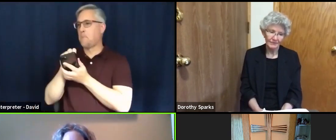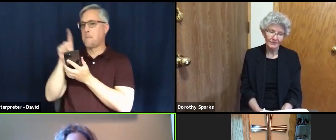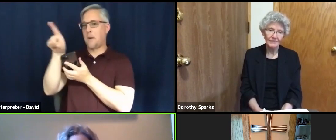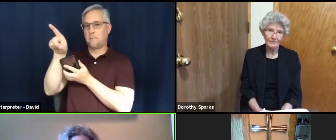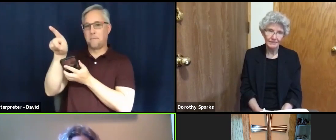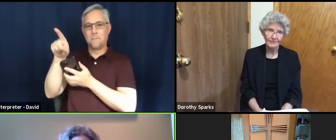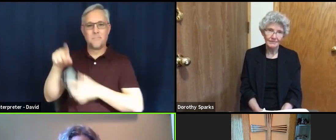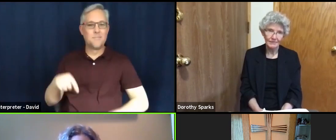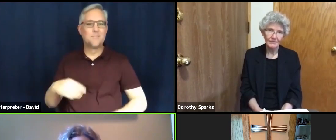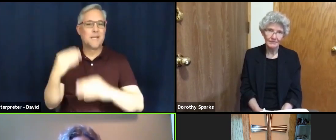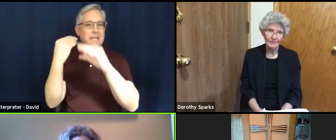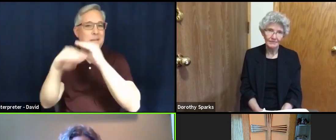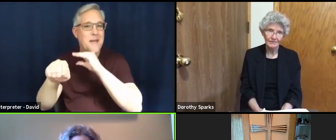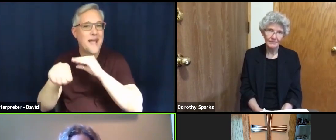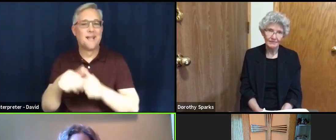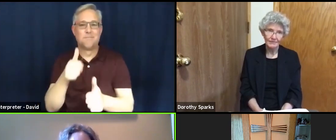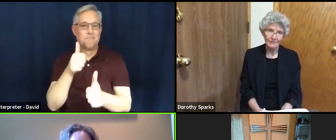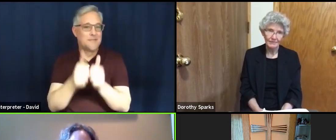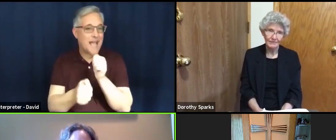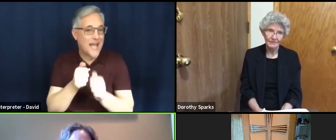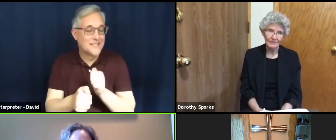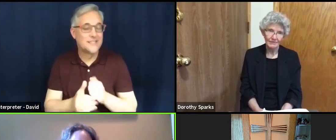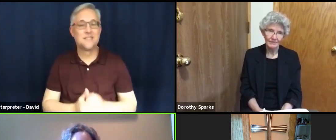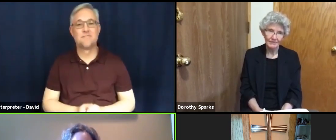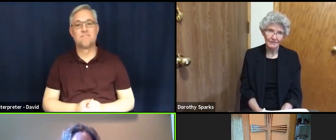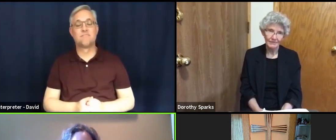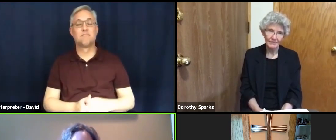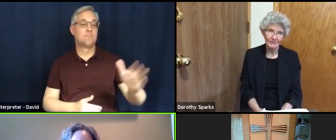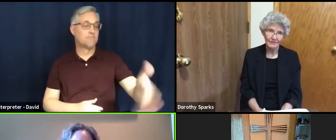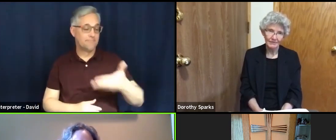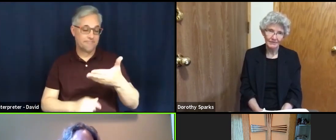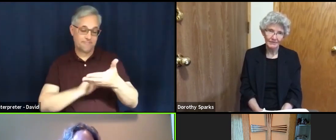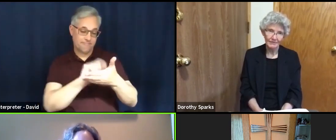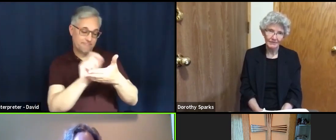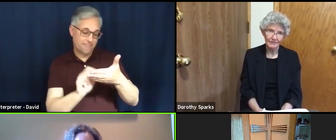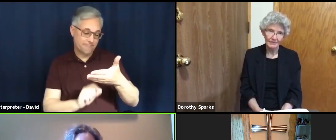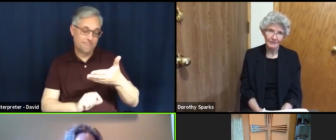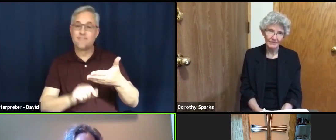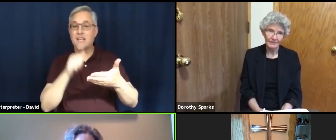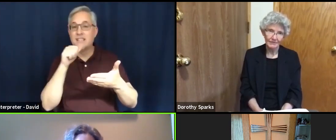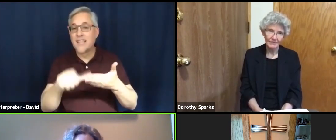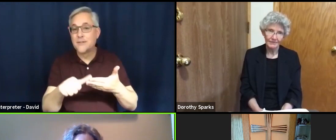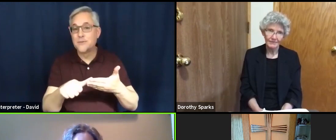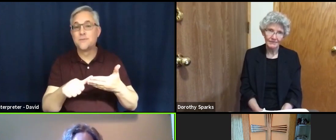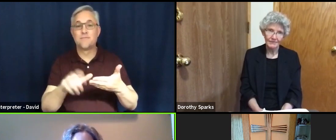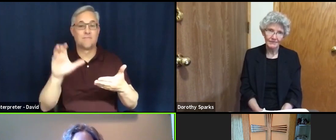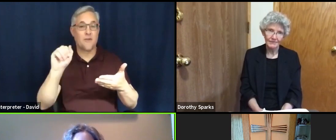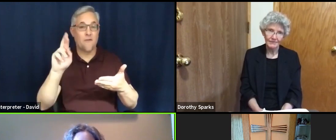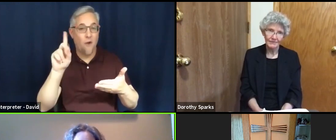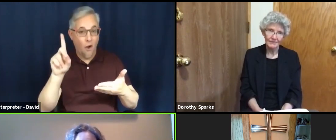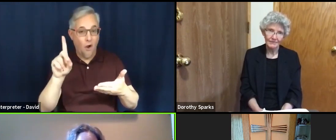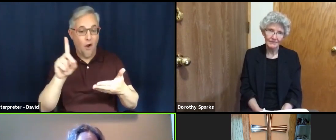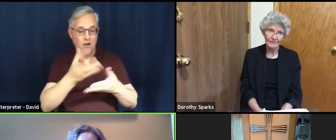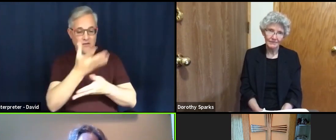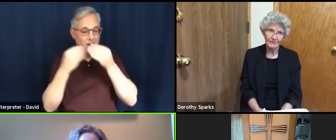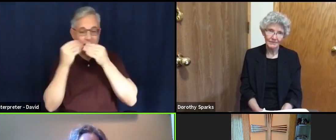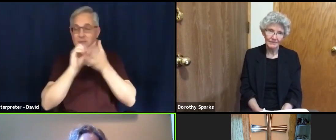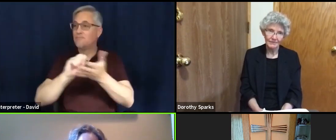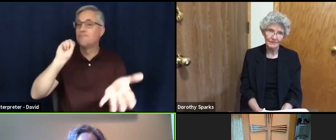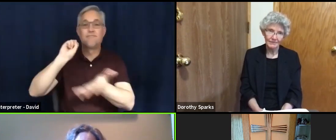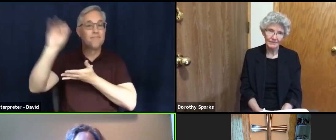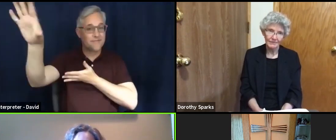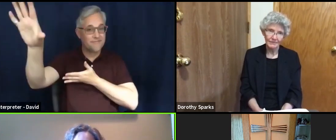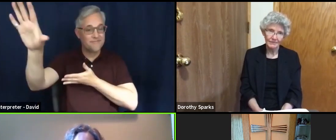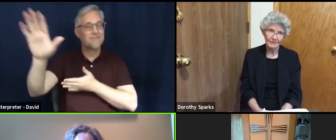or write a note, send a card to share the peace with one another. Because it's so